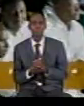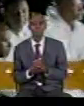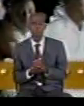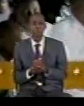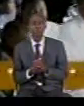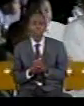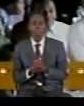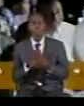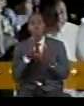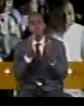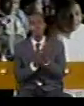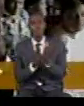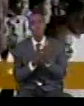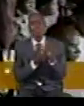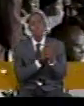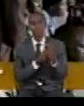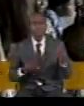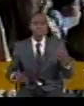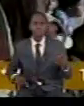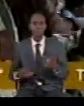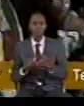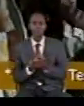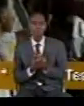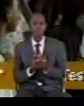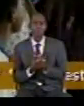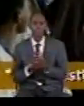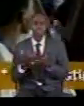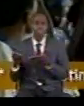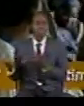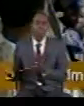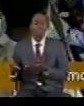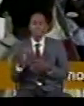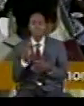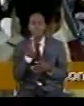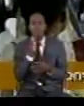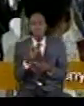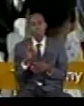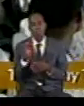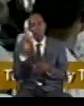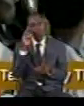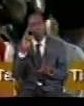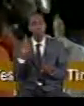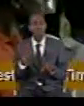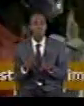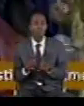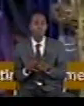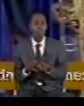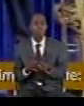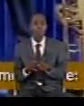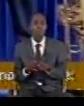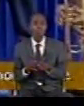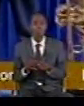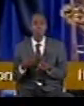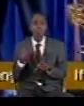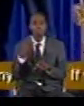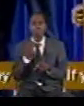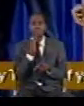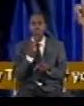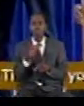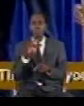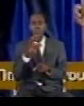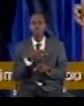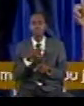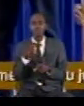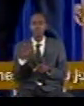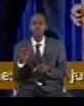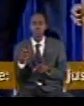Praise the Lord. I have here Brother Apapu Adi. He is 22 years old. He has